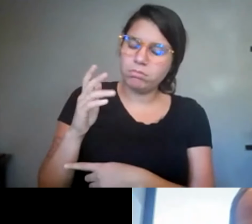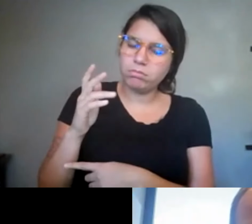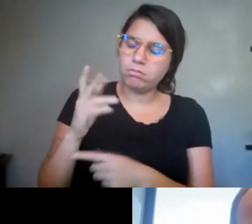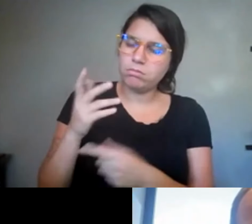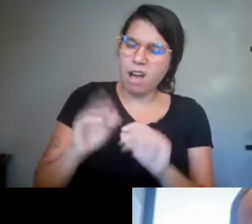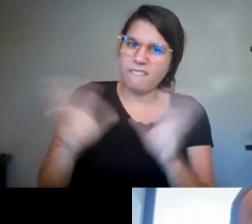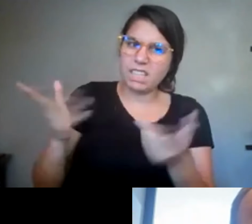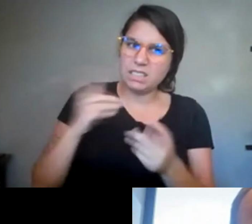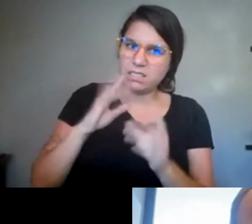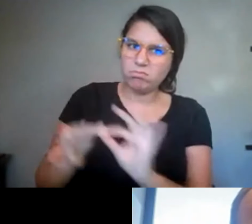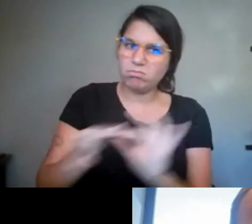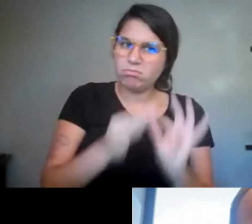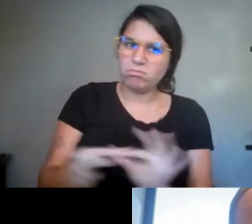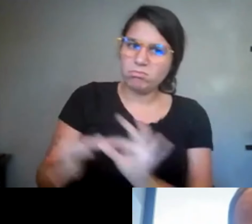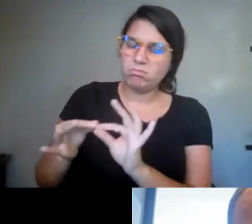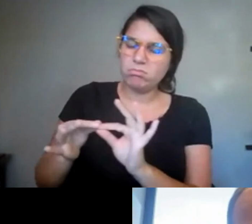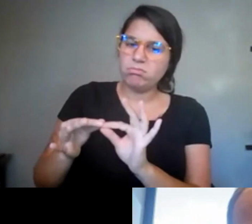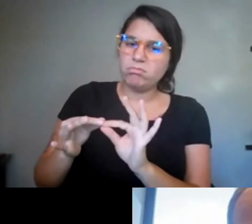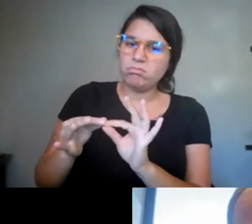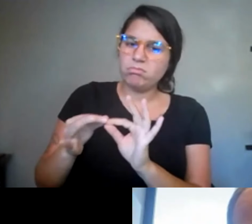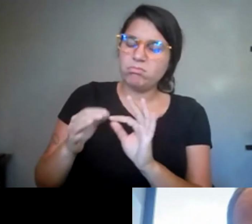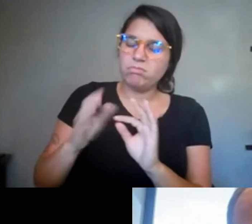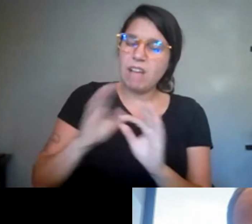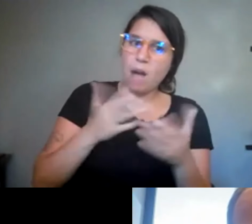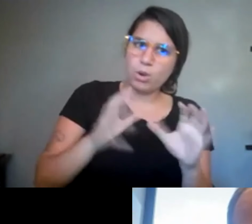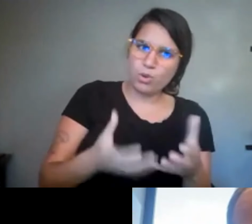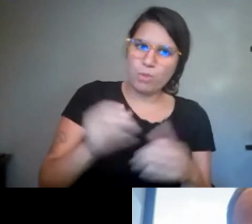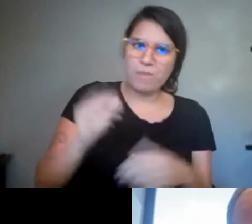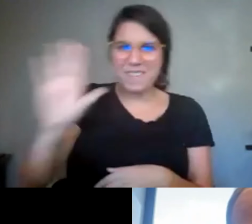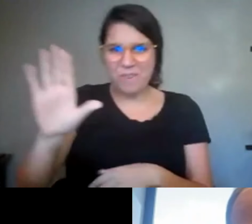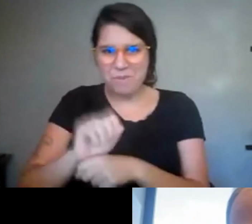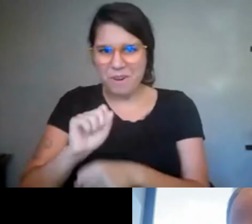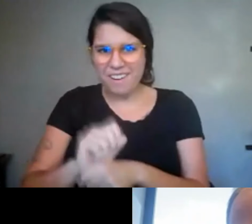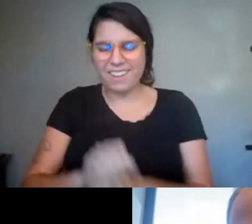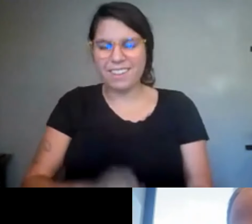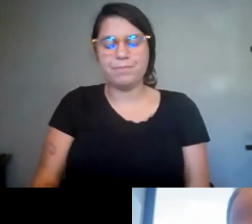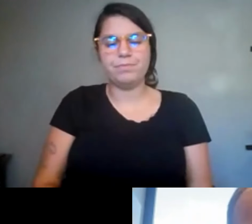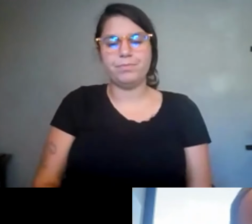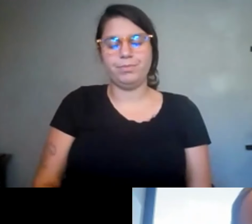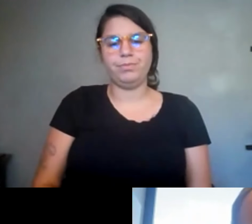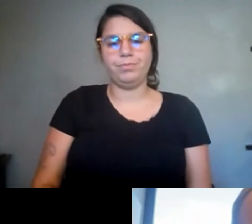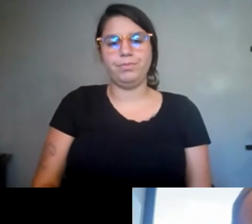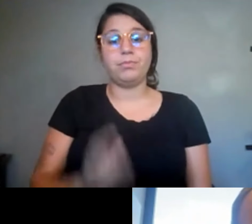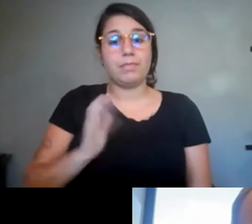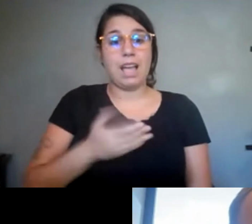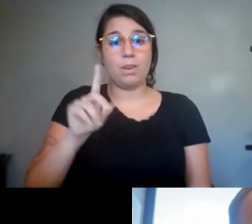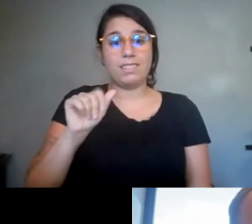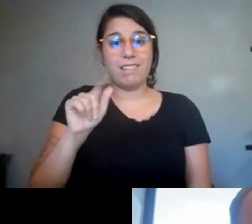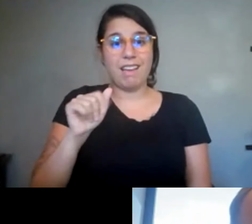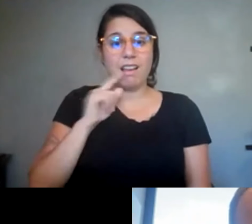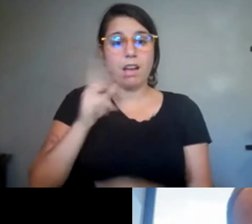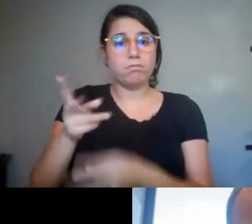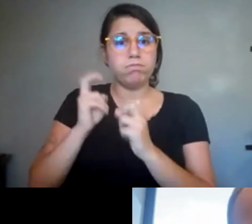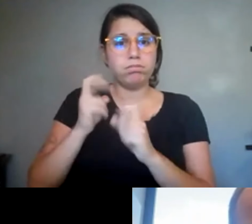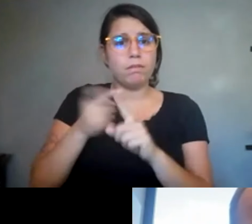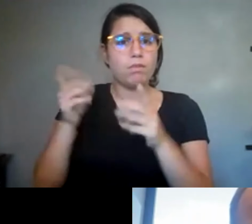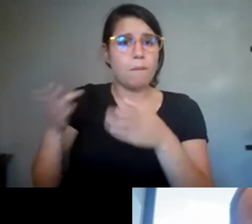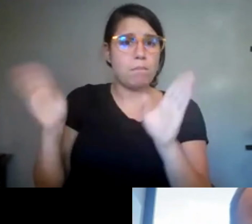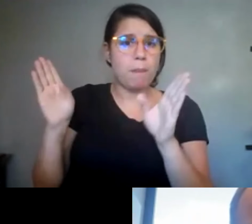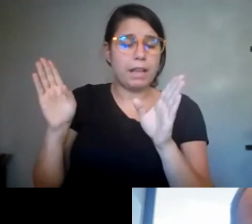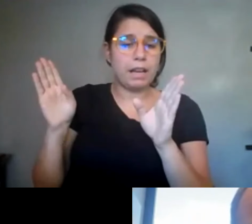between what our group was looking at. Our data was drawn from public sources. None of